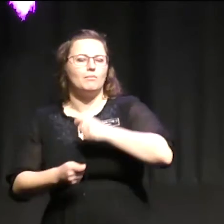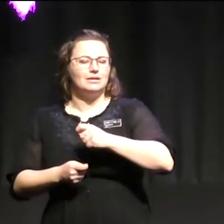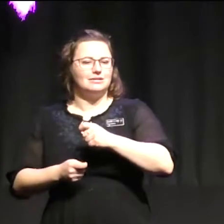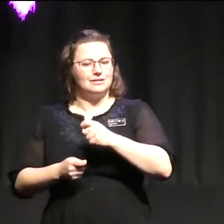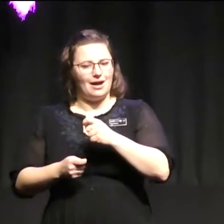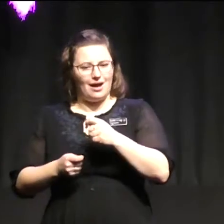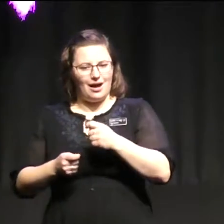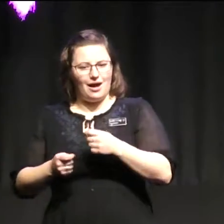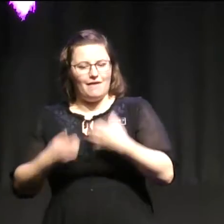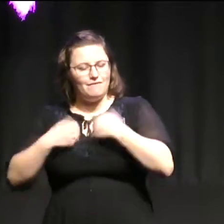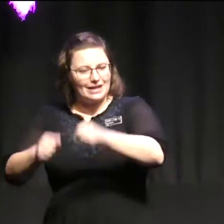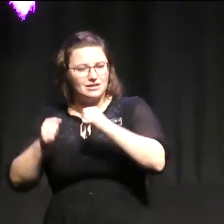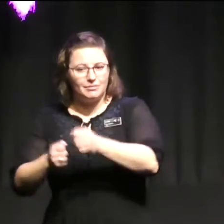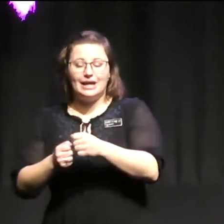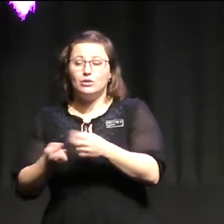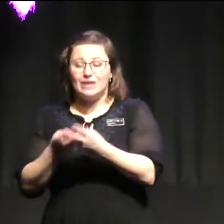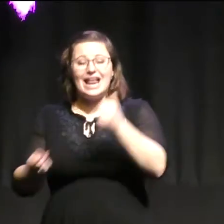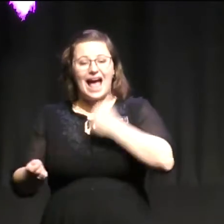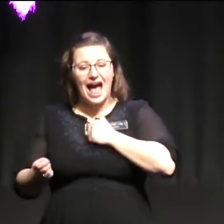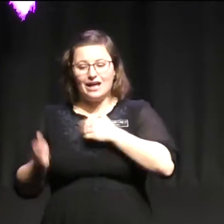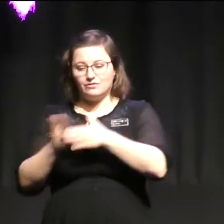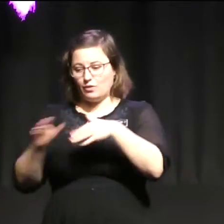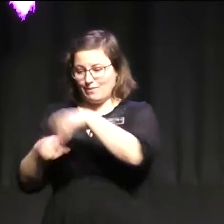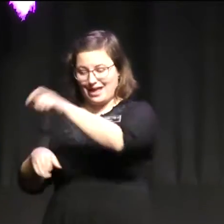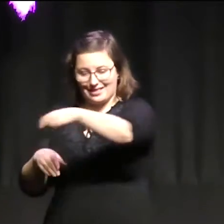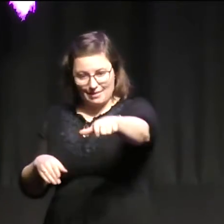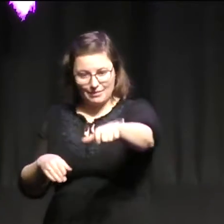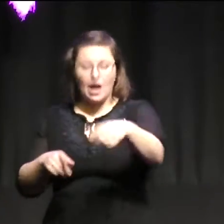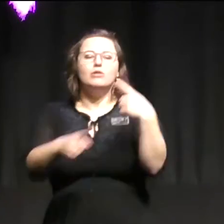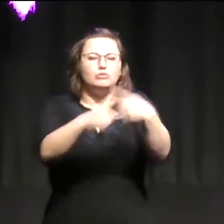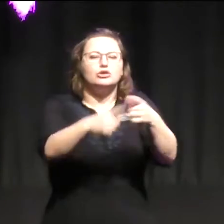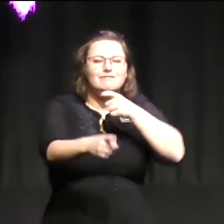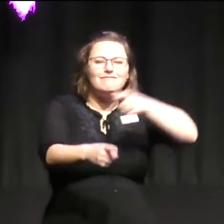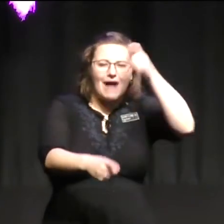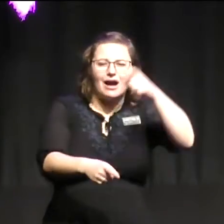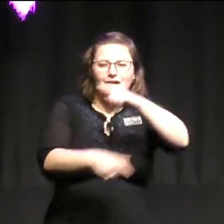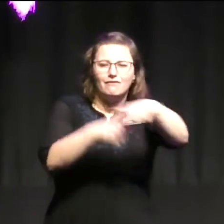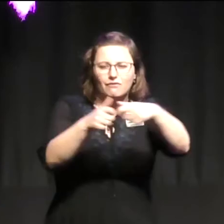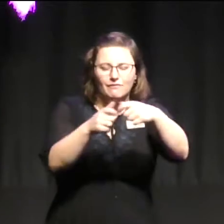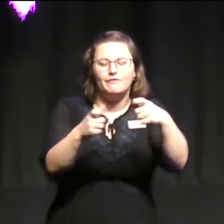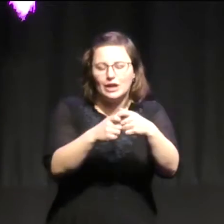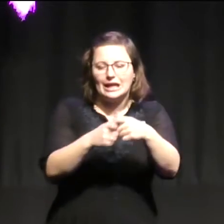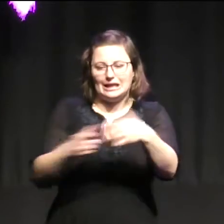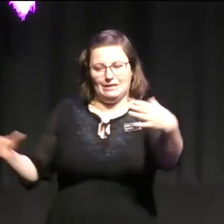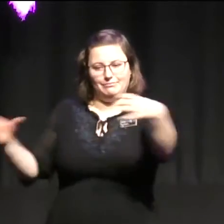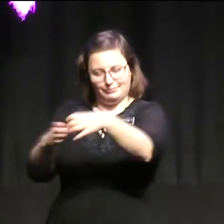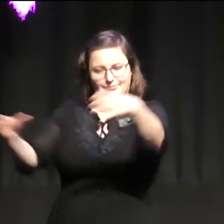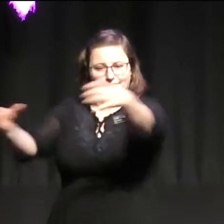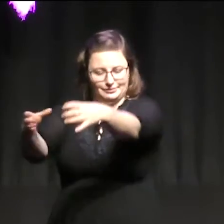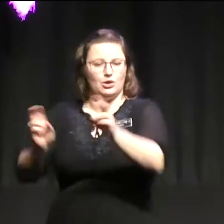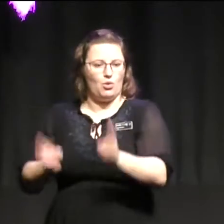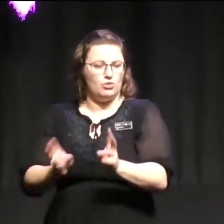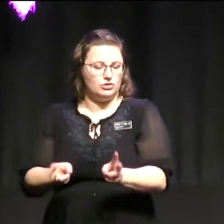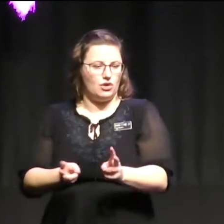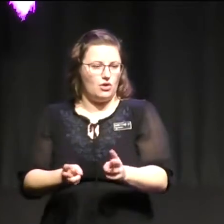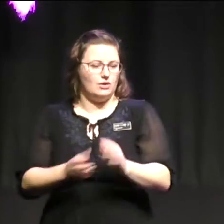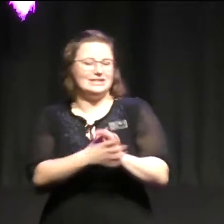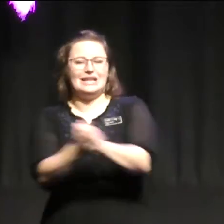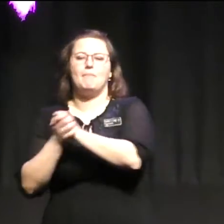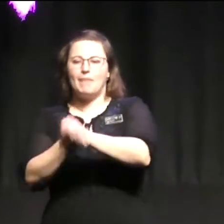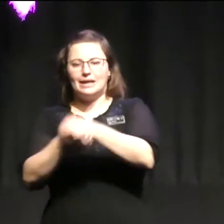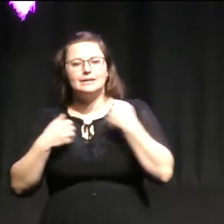the members of the trade union. So it's a joint action of union and cooperatives. And I